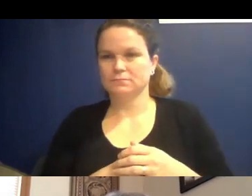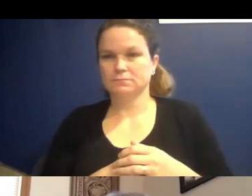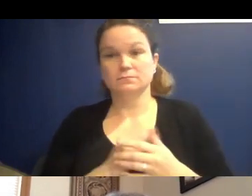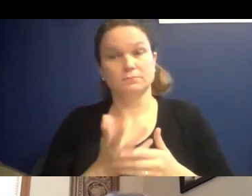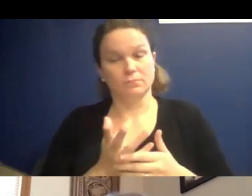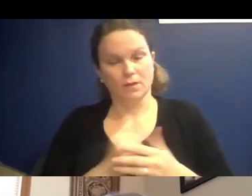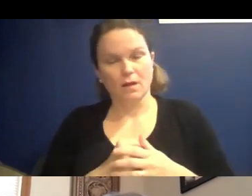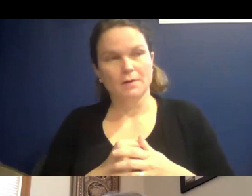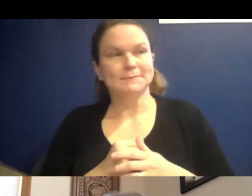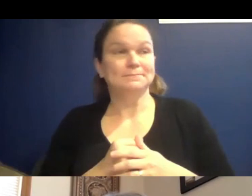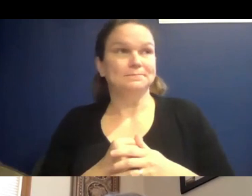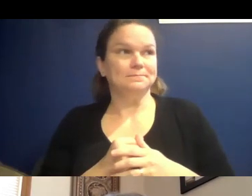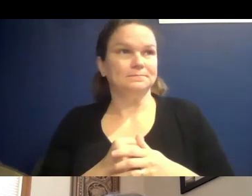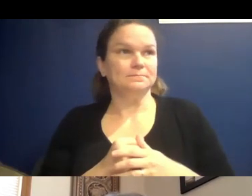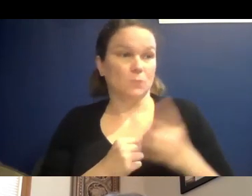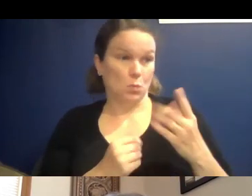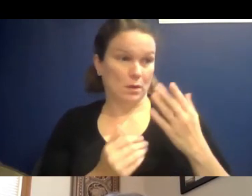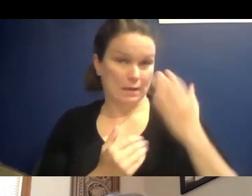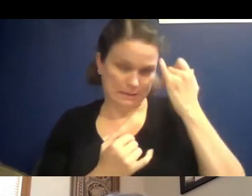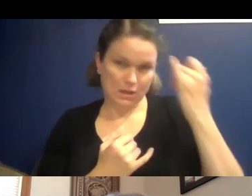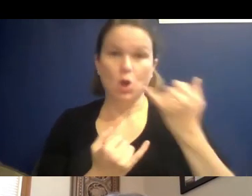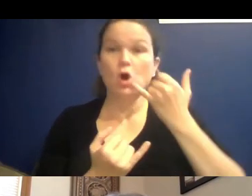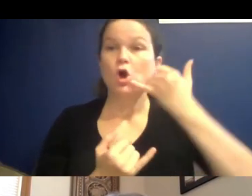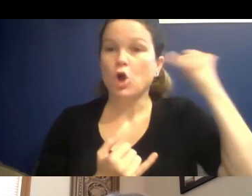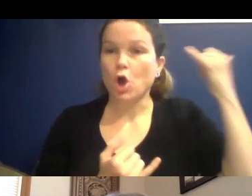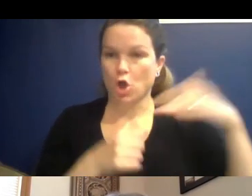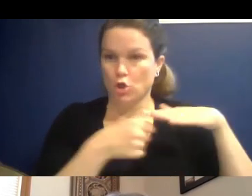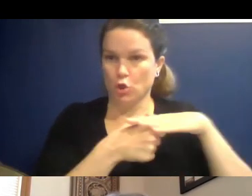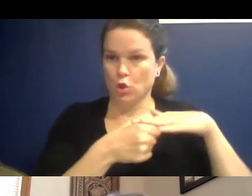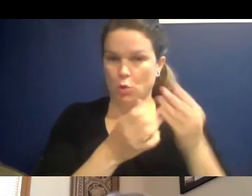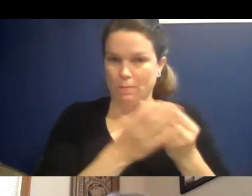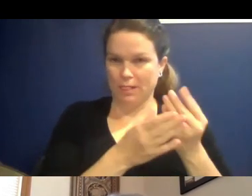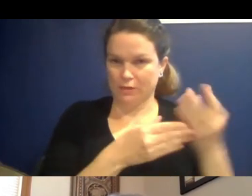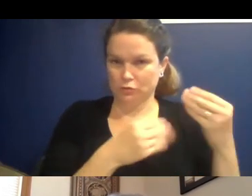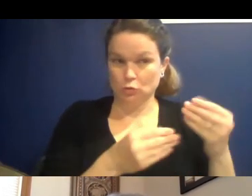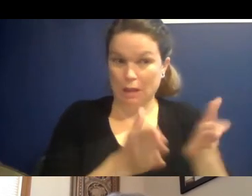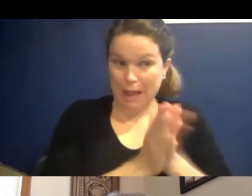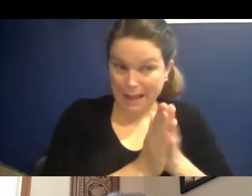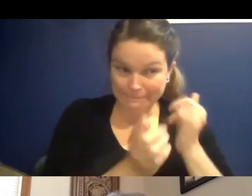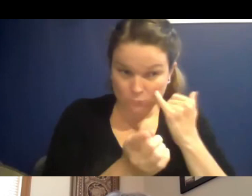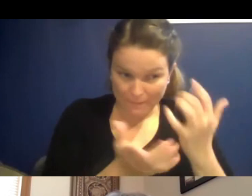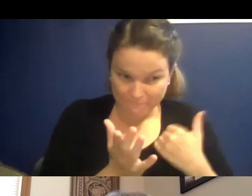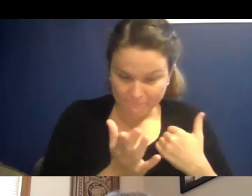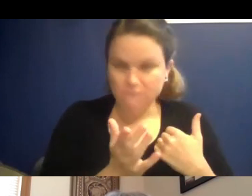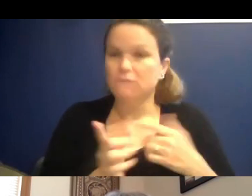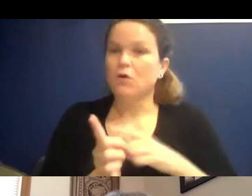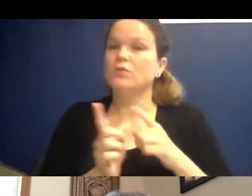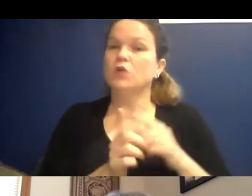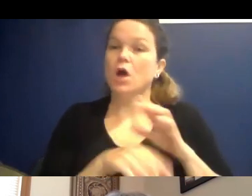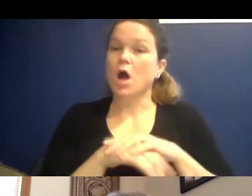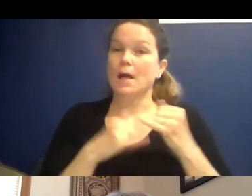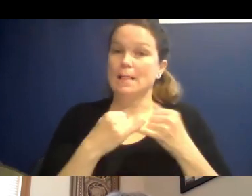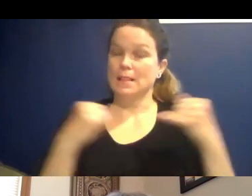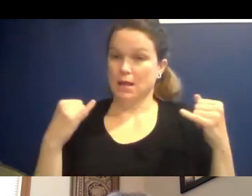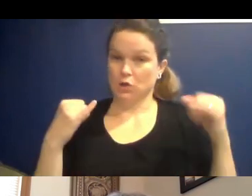Well, one thing to do is call ahead to your local nurseries and see if they have them. Another thing is to go online